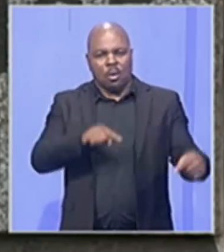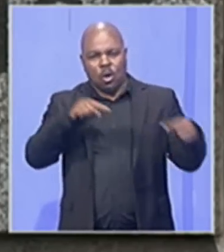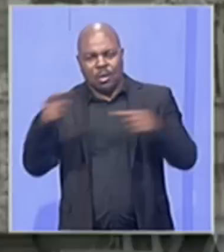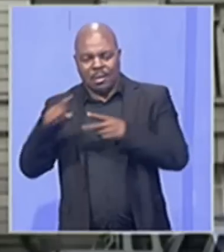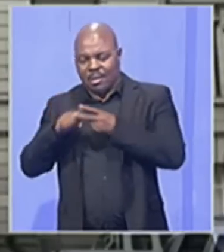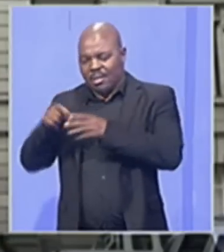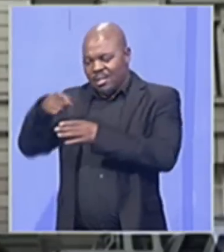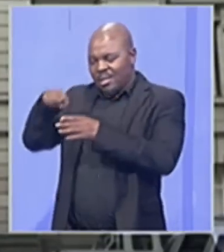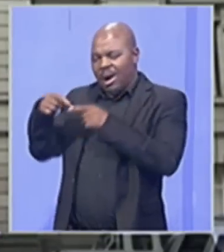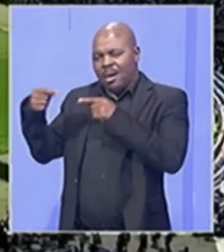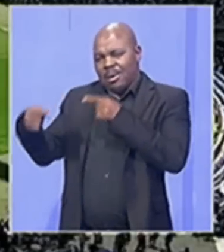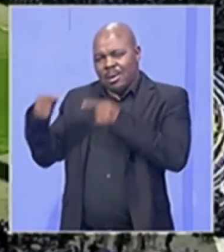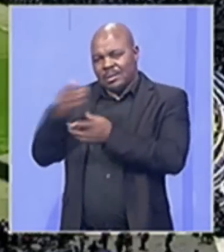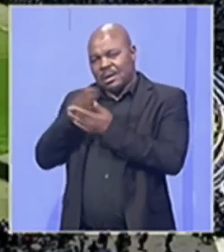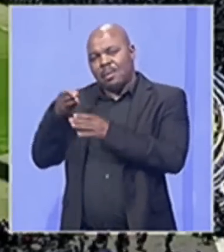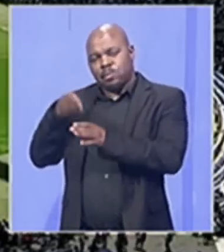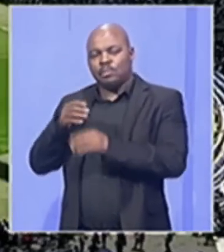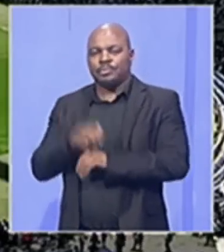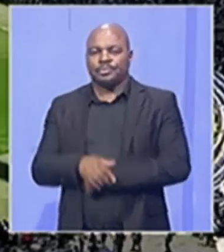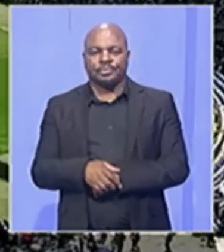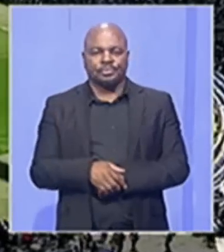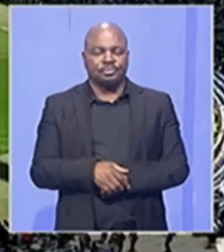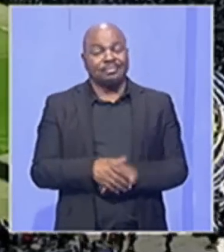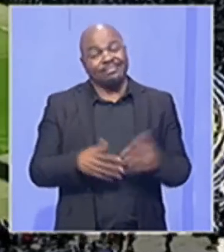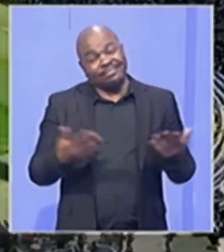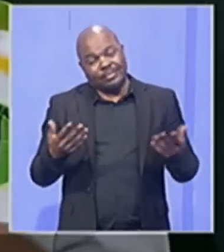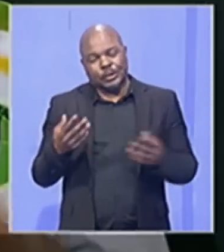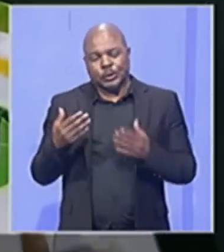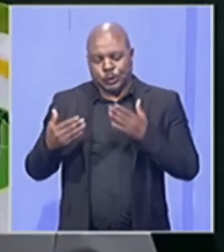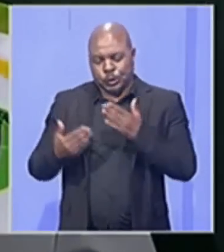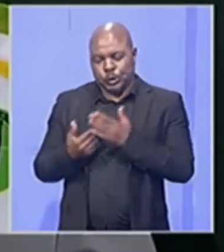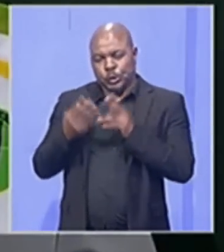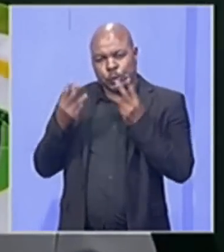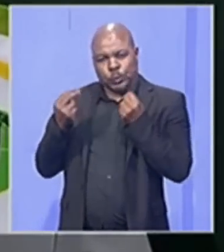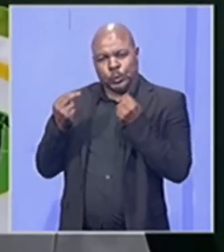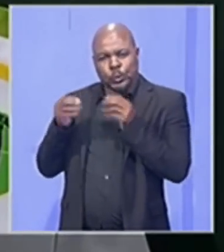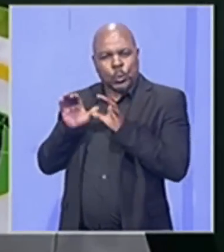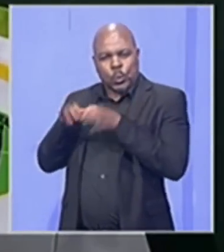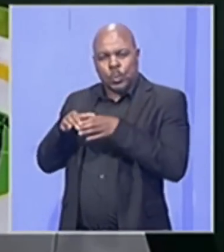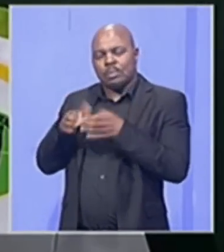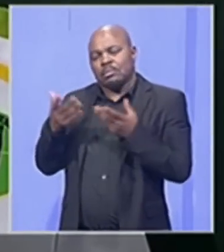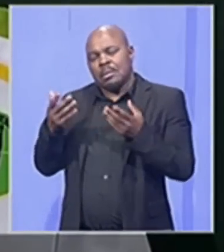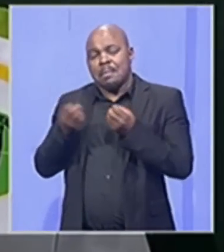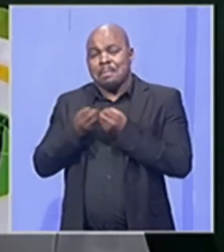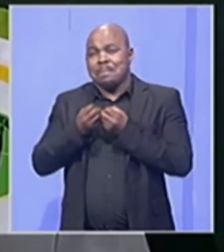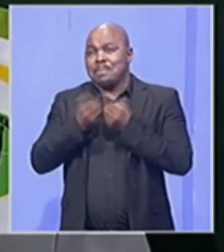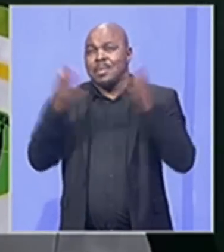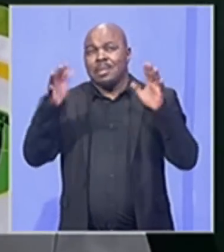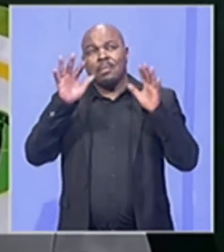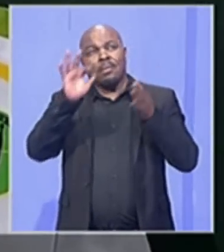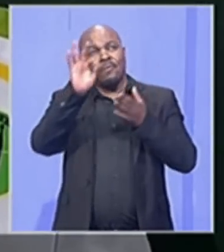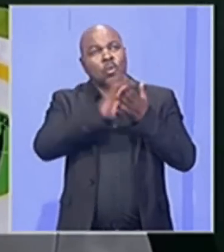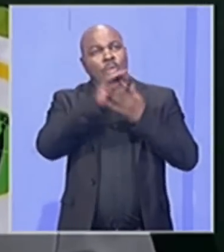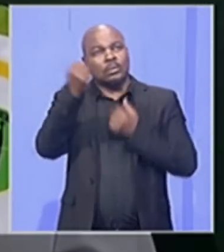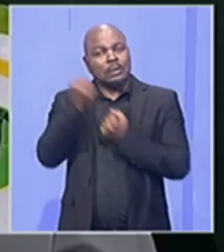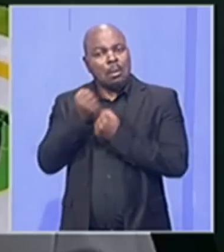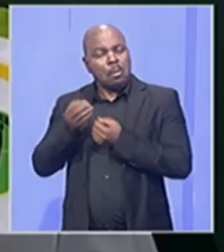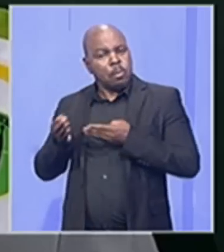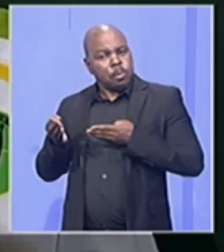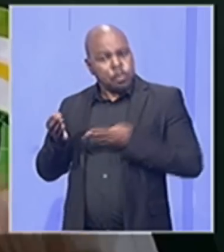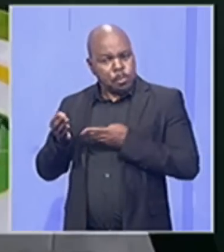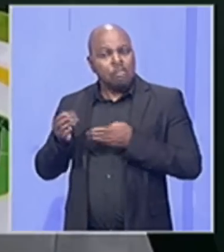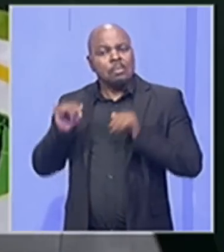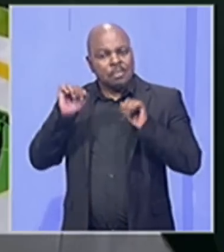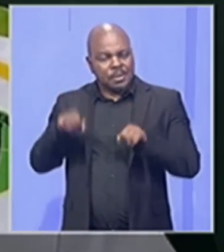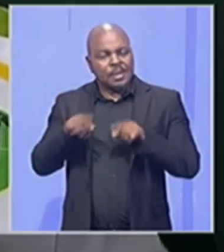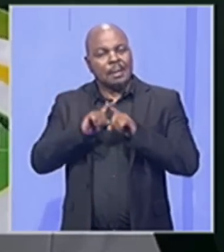tsa ditho tsa mokga. It's a new party. It has attracted millions of voters. So obviously you're going to